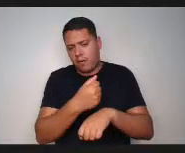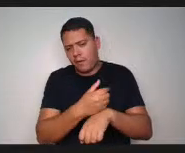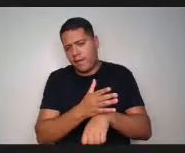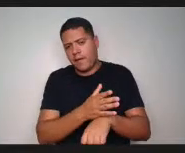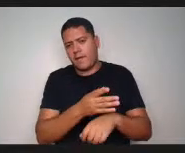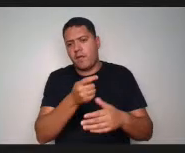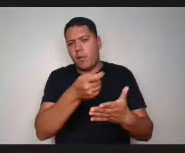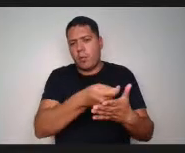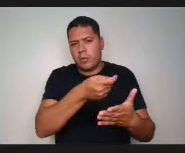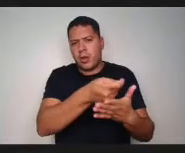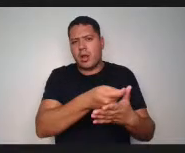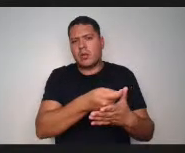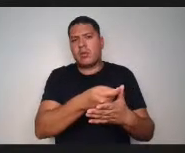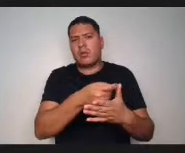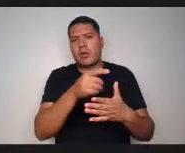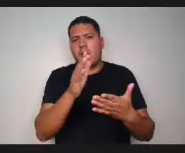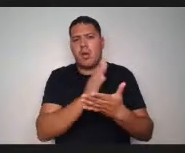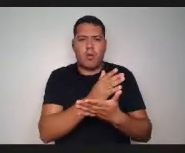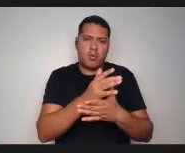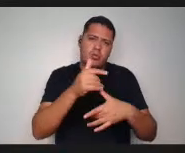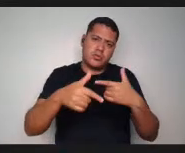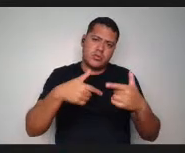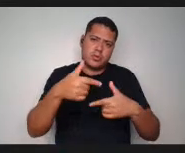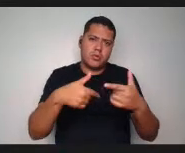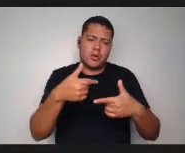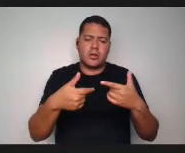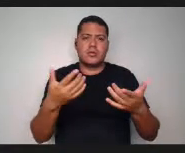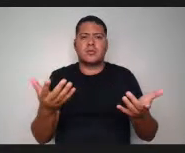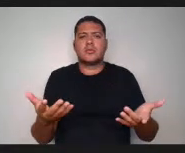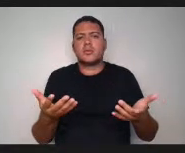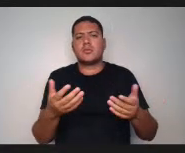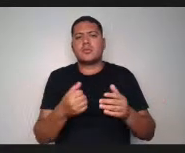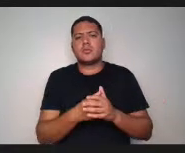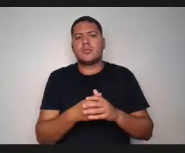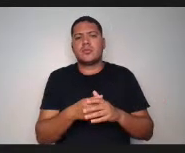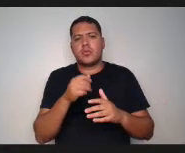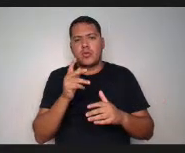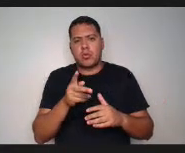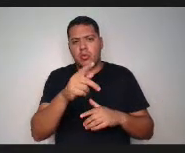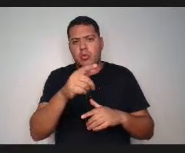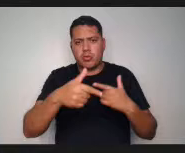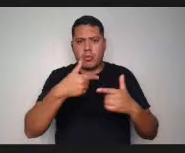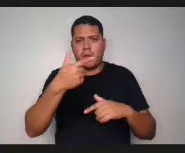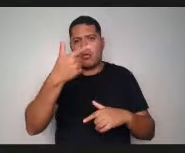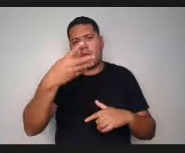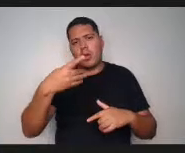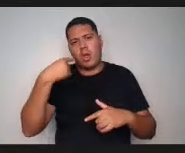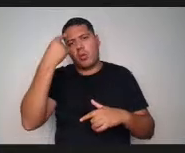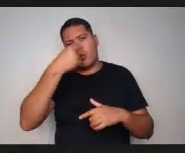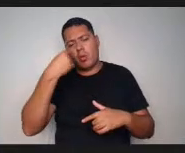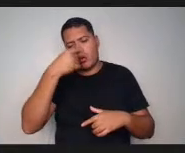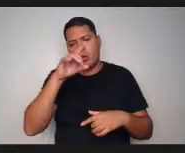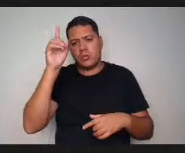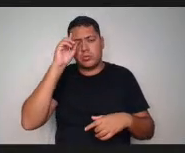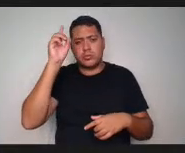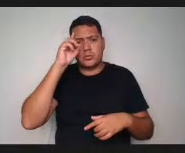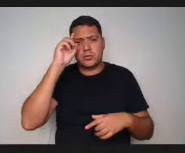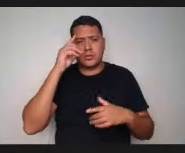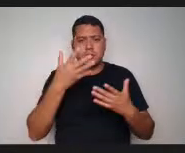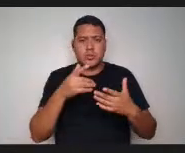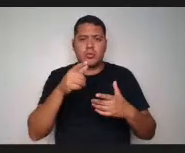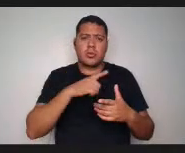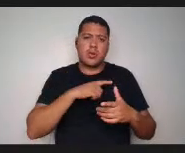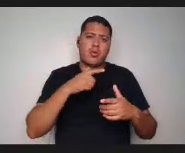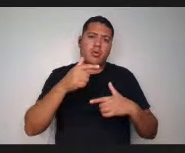24/7 working conditions. Precarious work is also increased. I think I heard some